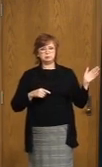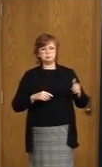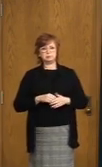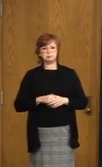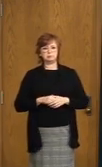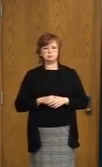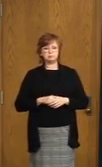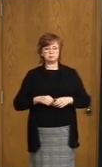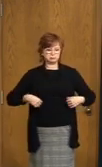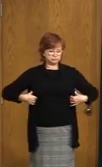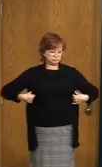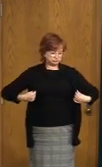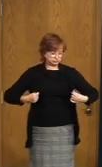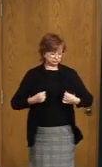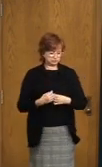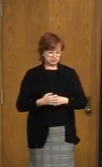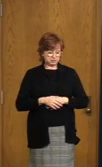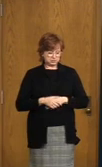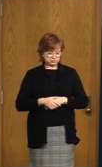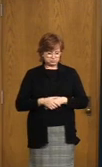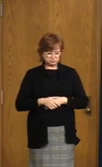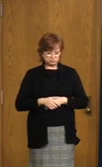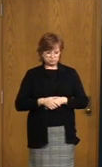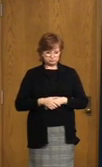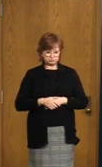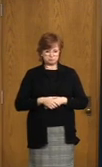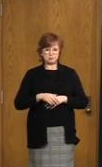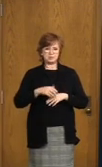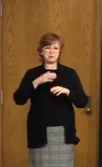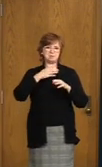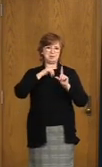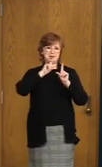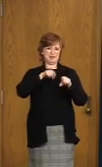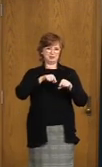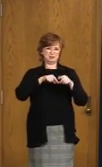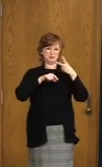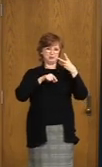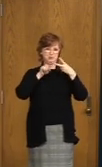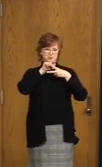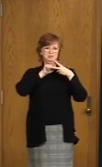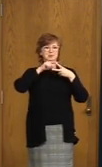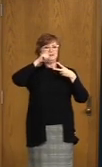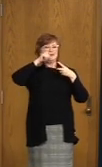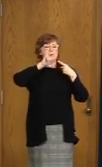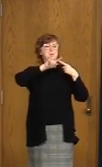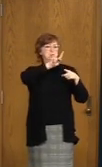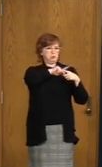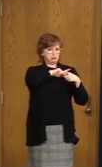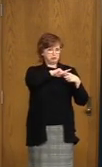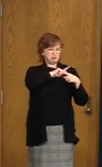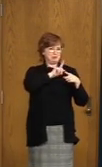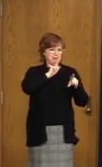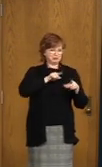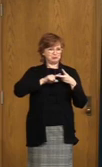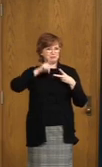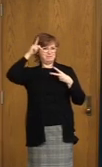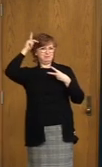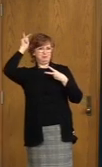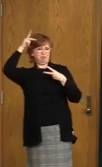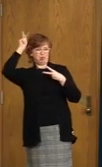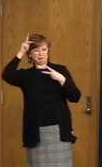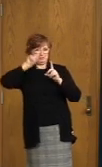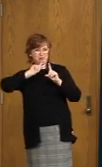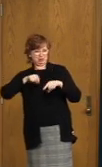Well, I can give a slightly philosophical answer first, or a personal answer first, and then a slightly